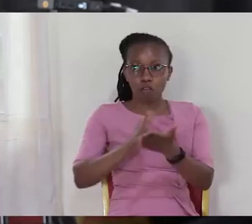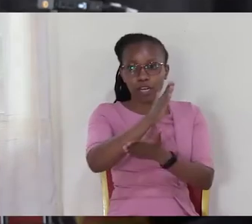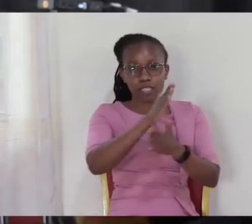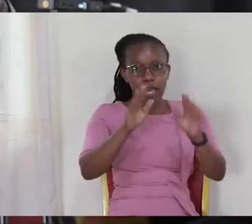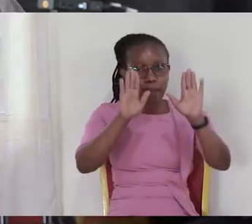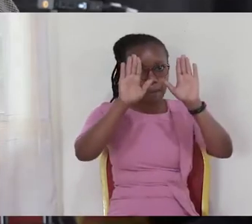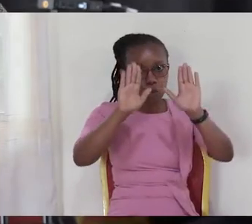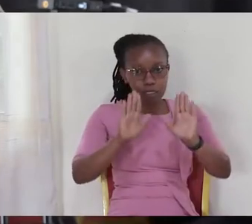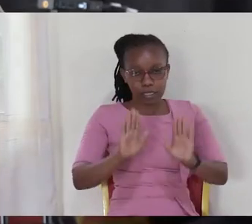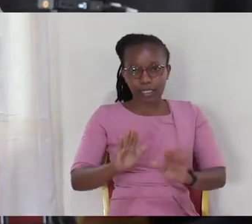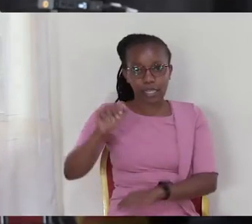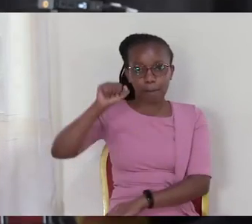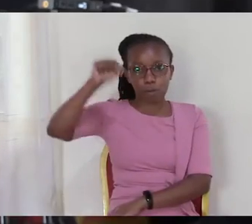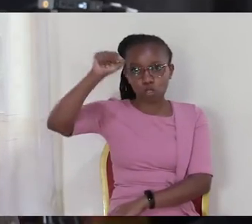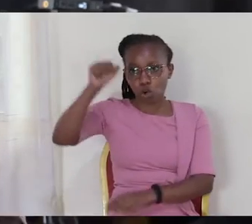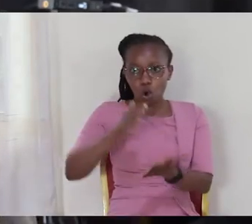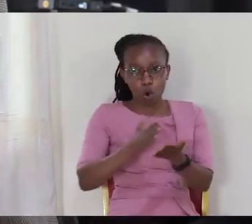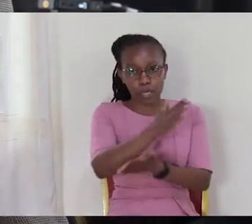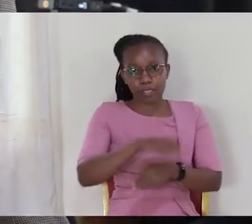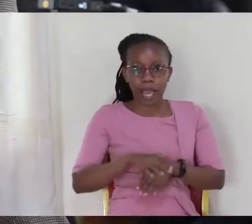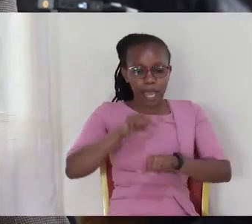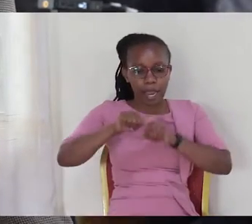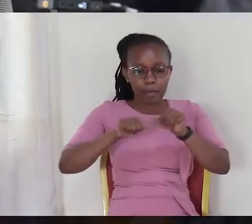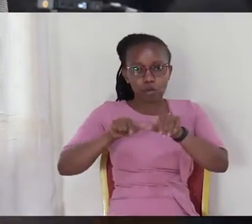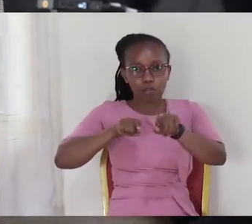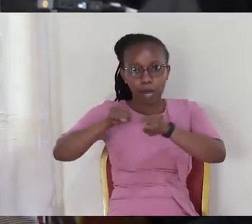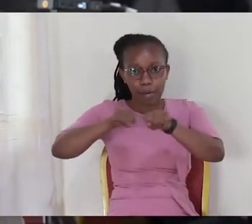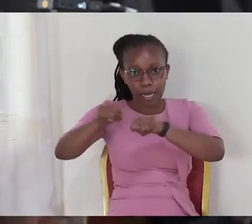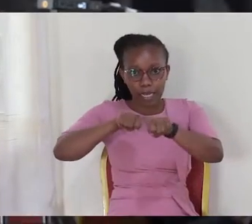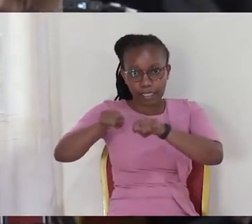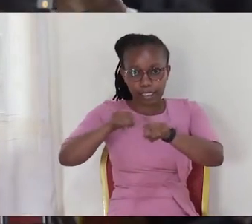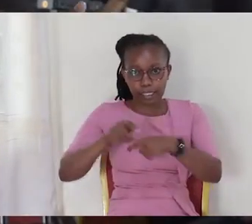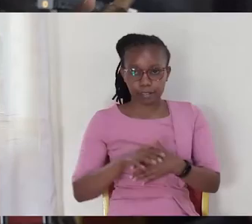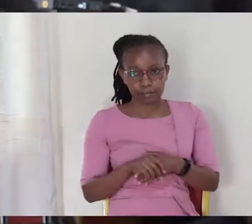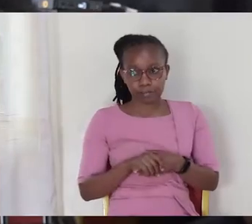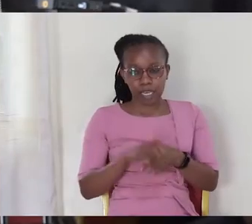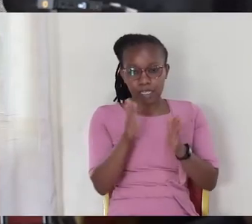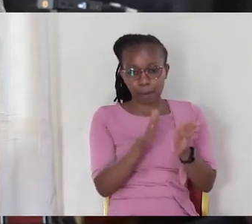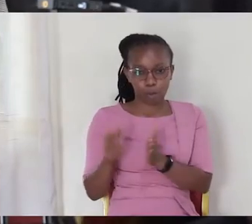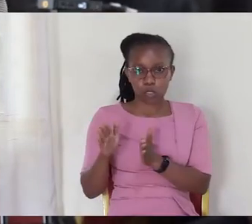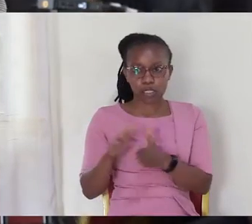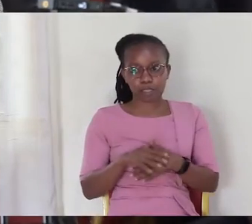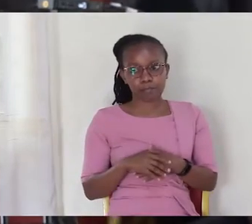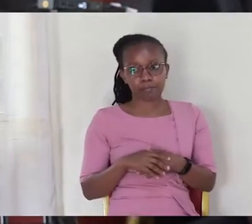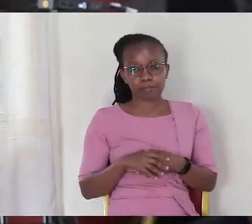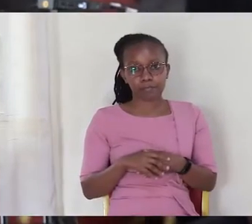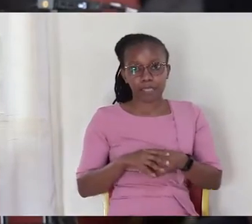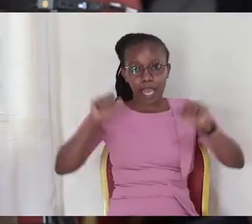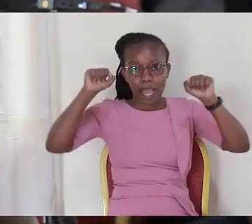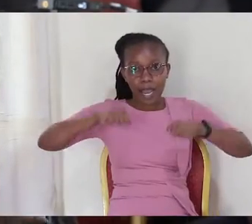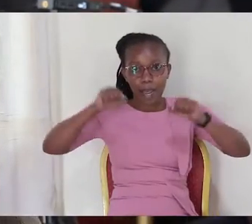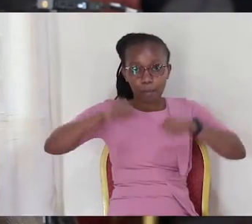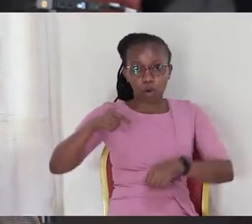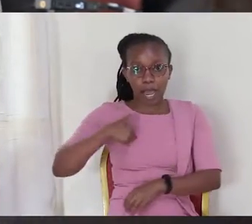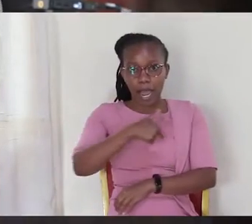fundamental civil and political rights. And in terms of governance, it's also a process which then enables us